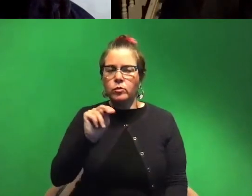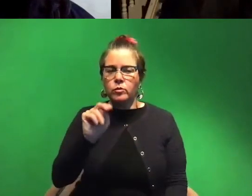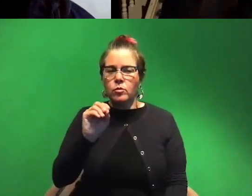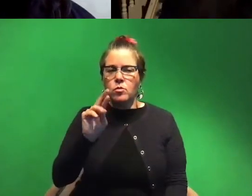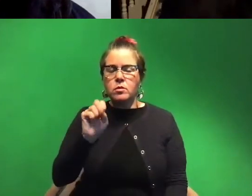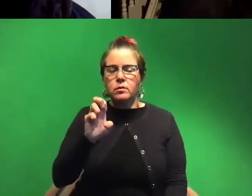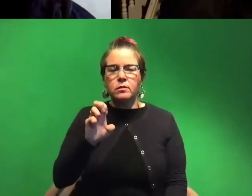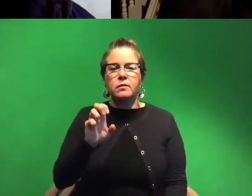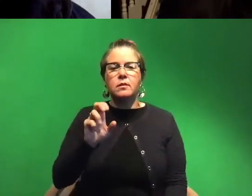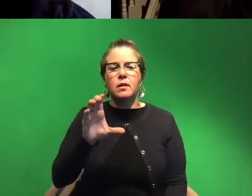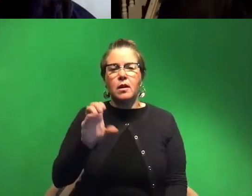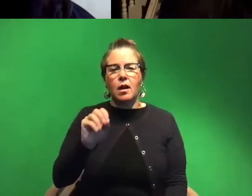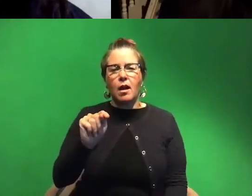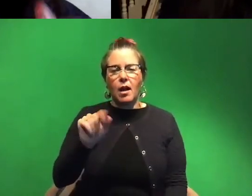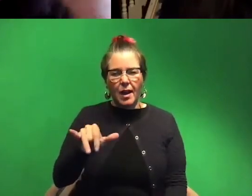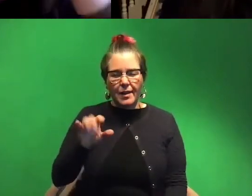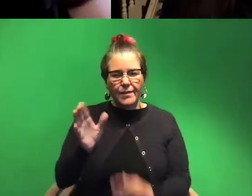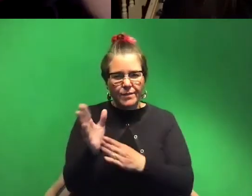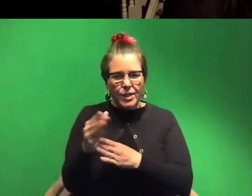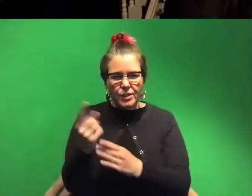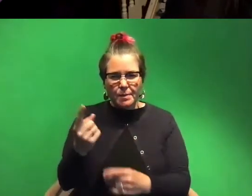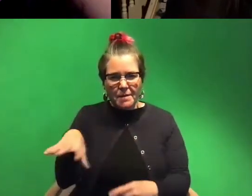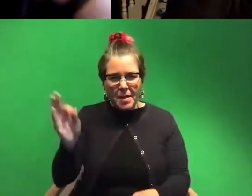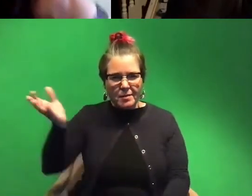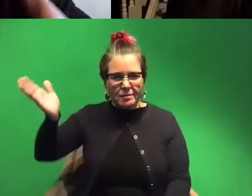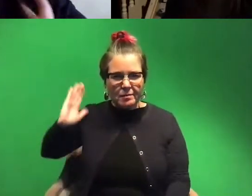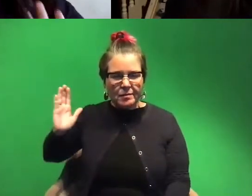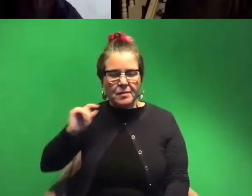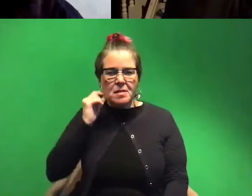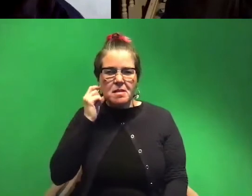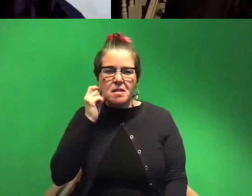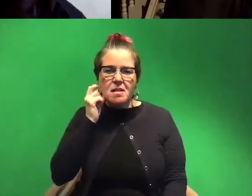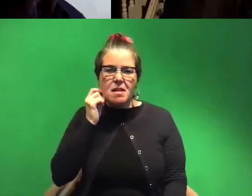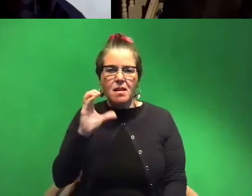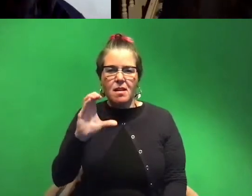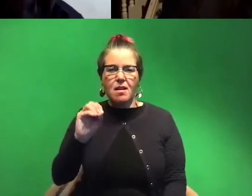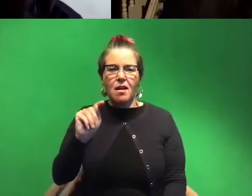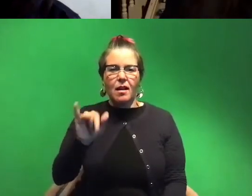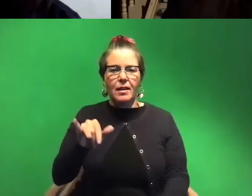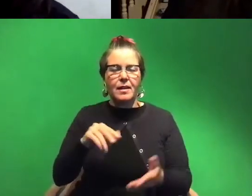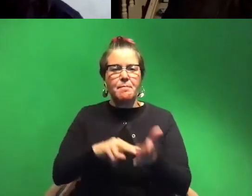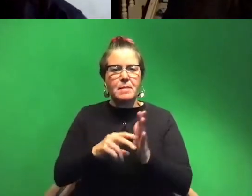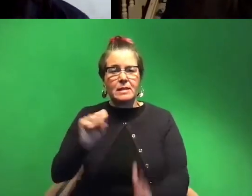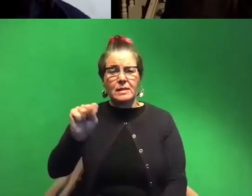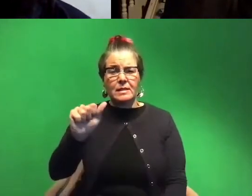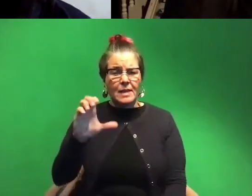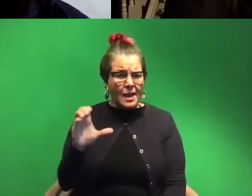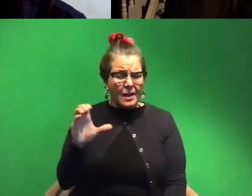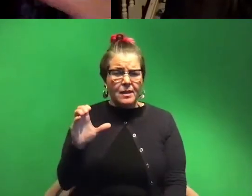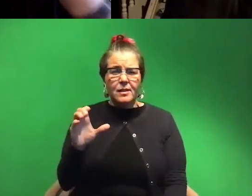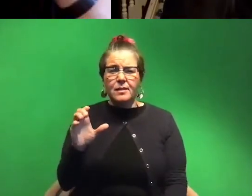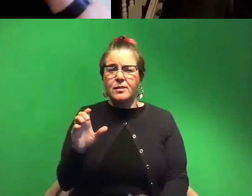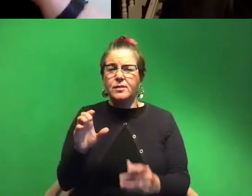Coddy fish was something that they found back in the day. And I think coddy means like sack. So it originated